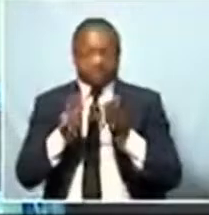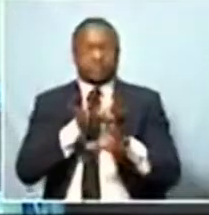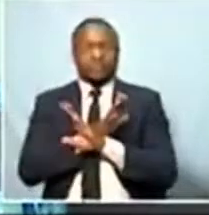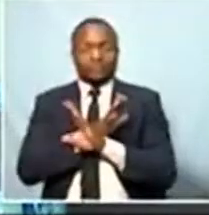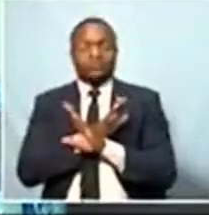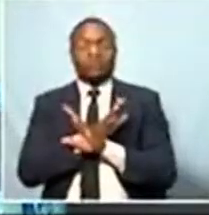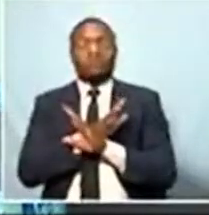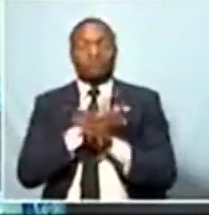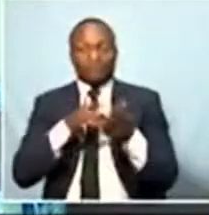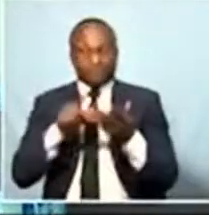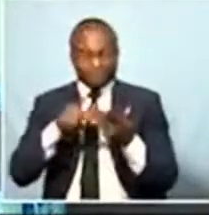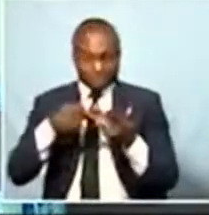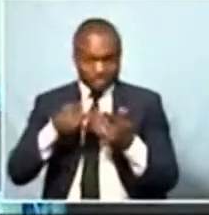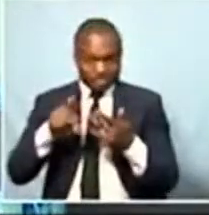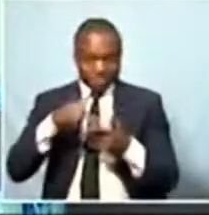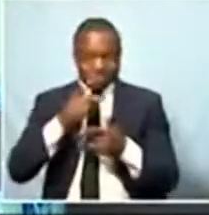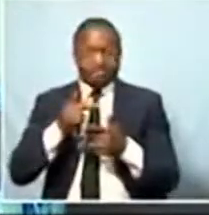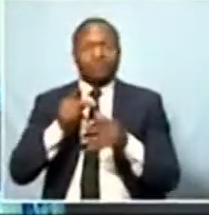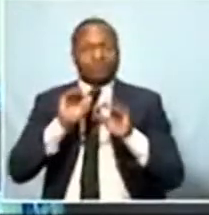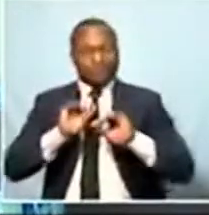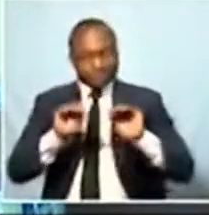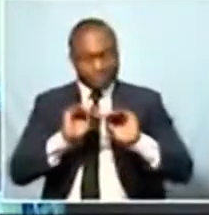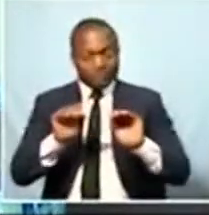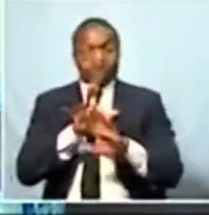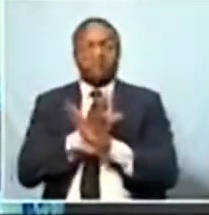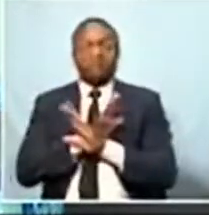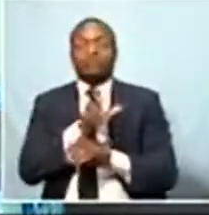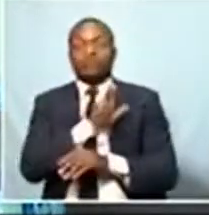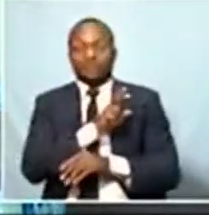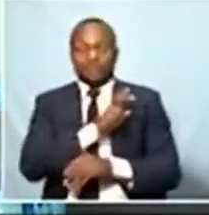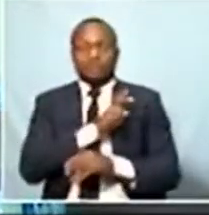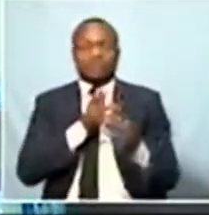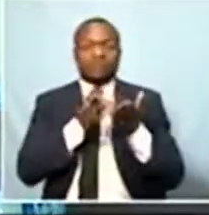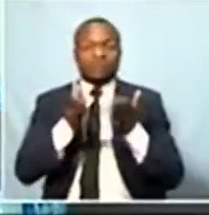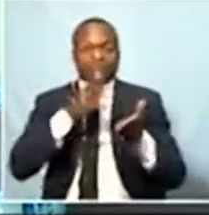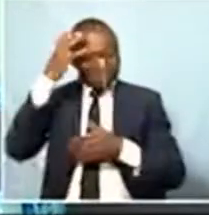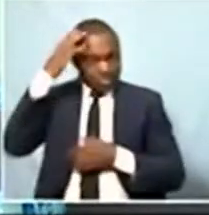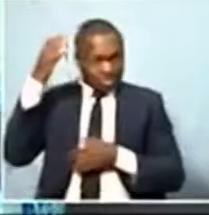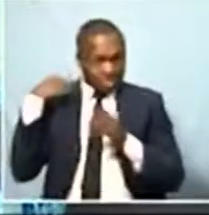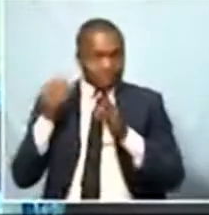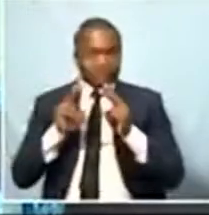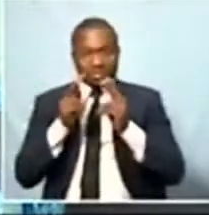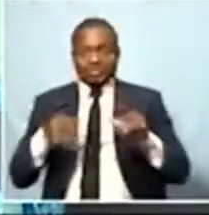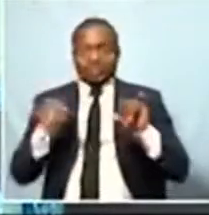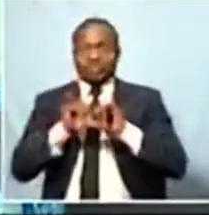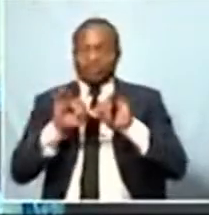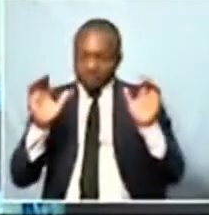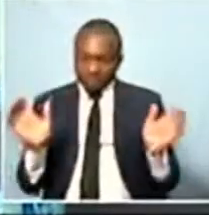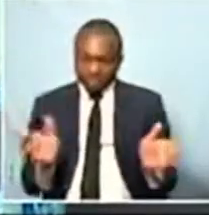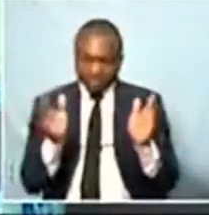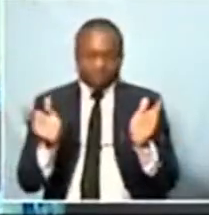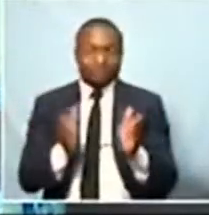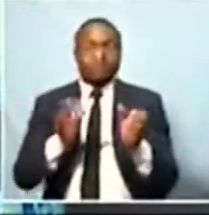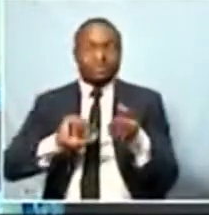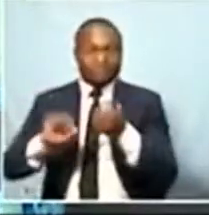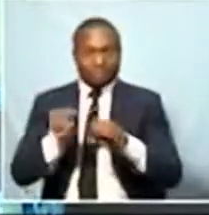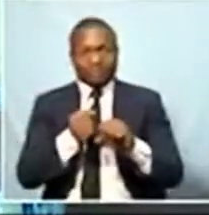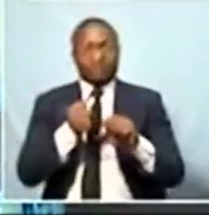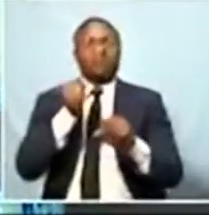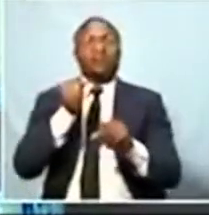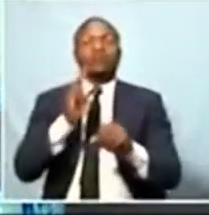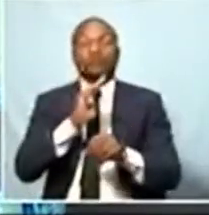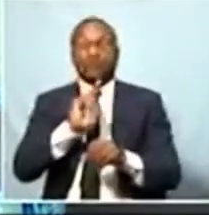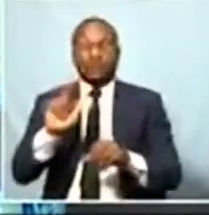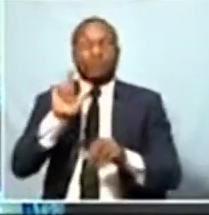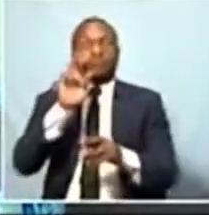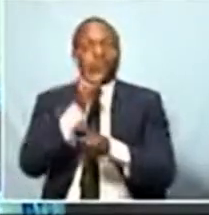Zambian populace. Capacity building for Zambia Police Service officers is important in promoting and protecting the Bill of Rights, which the